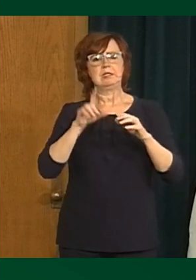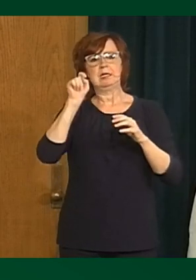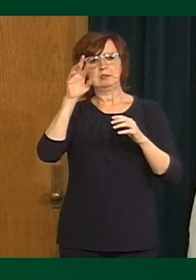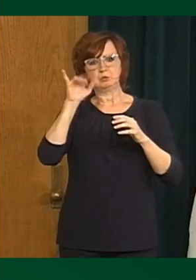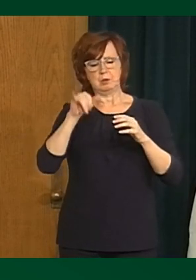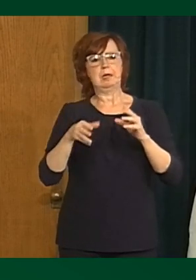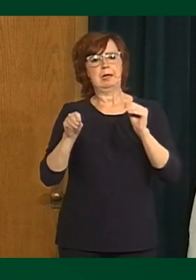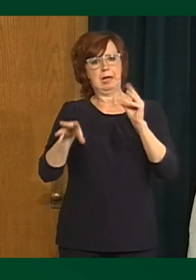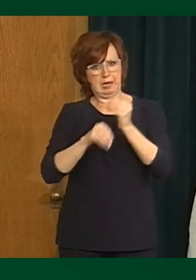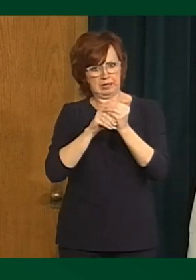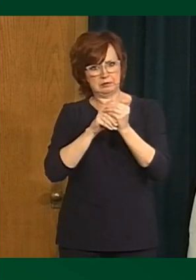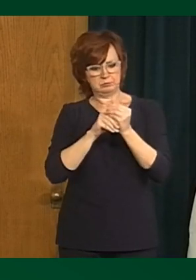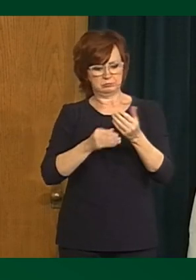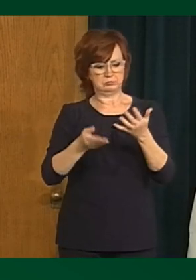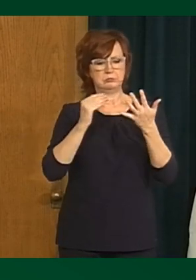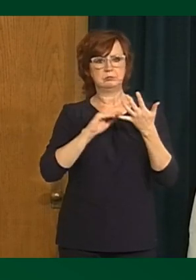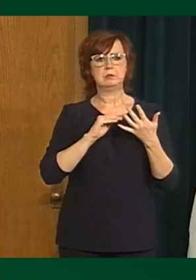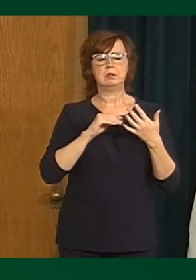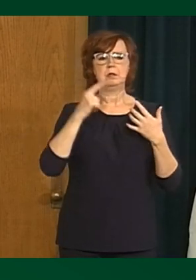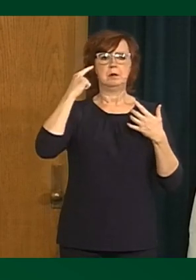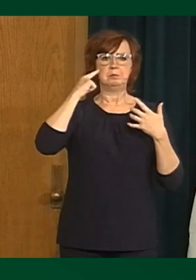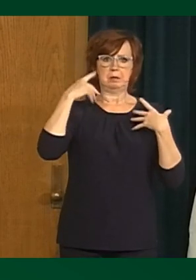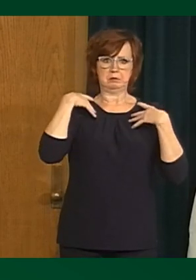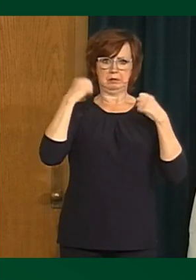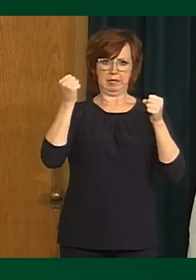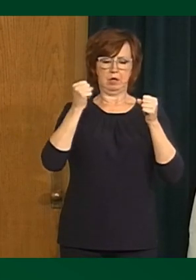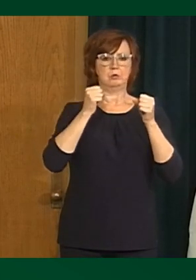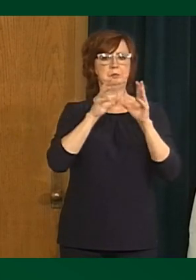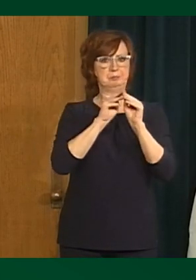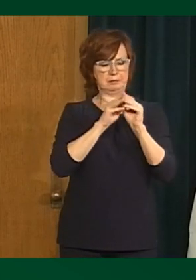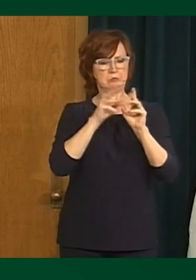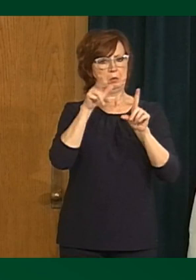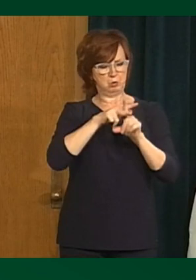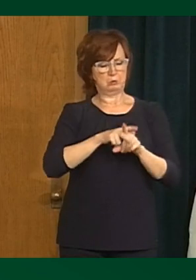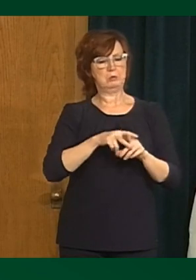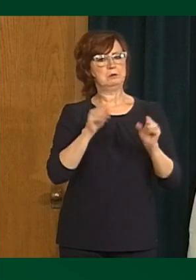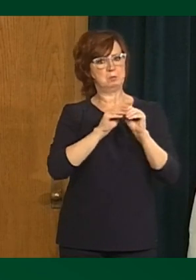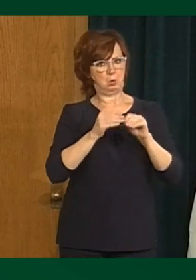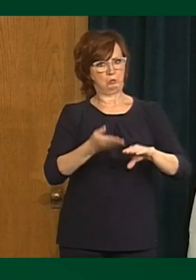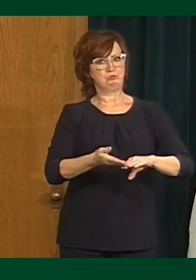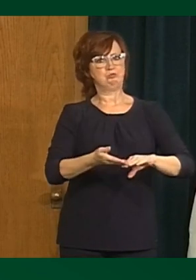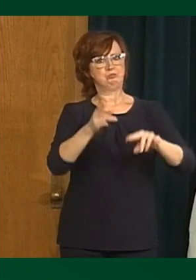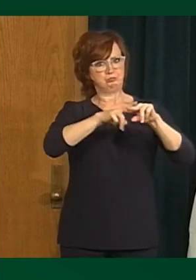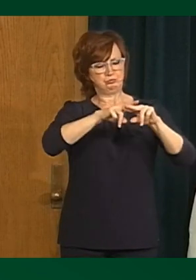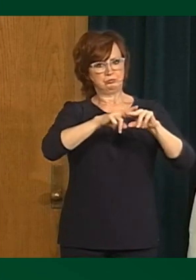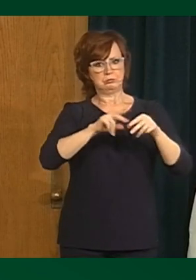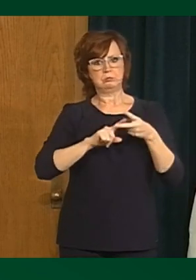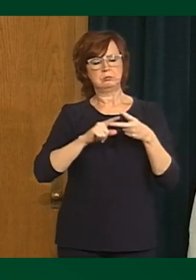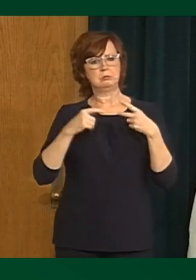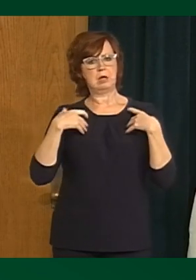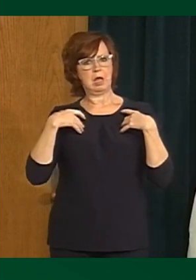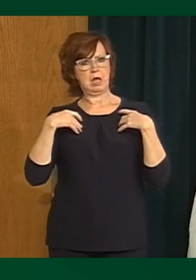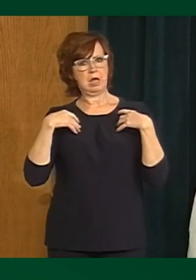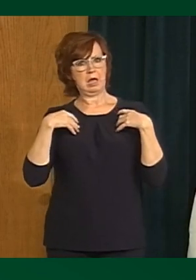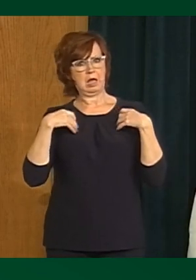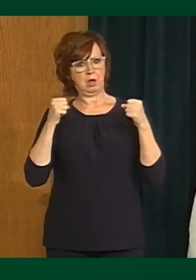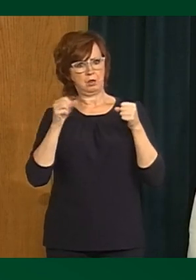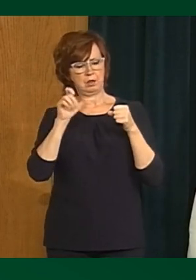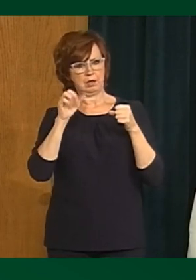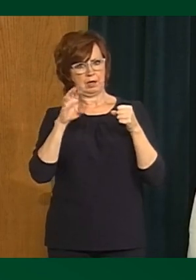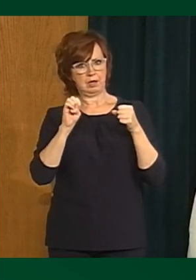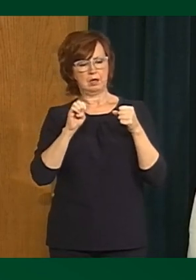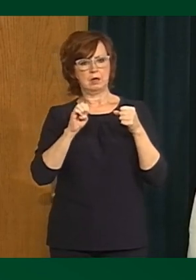in mental health face-to-face services, as well as kidney health services, and students that are pursuing healthcare careers will also see their